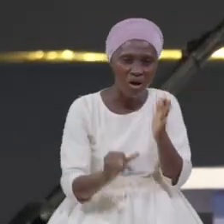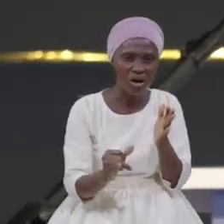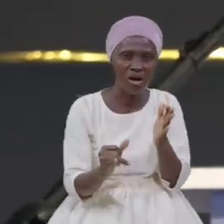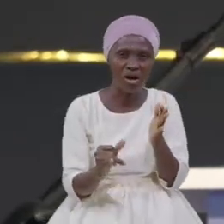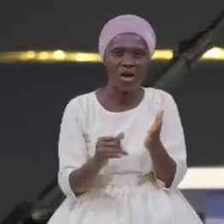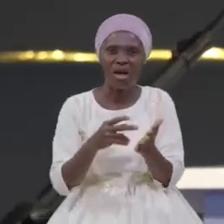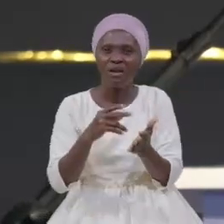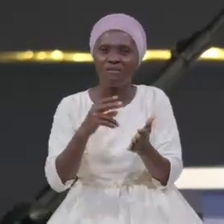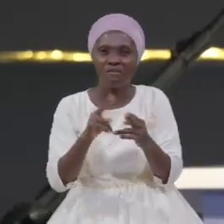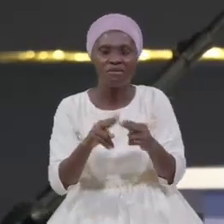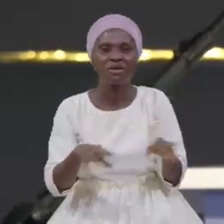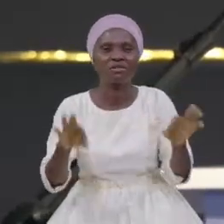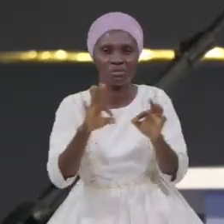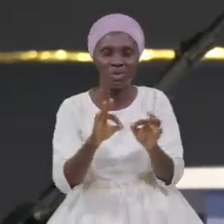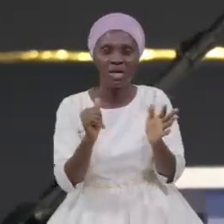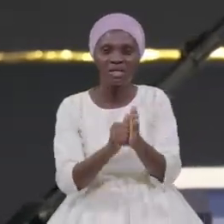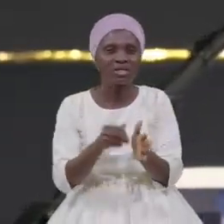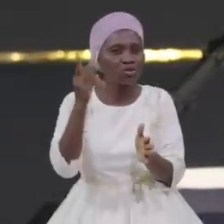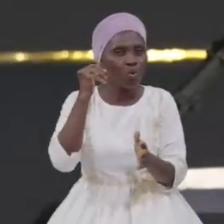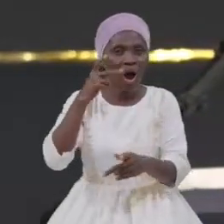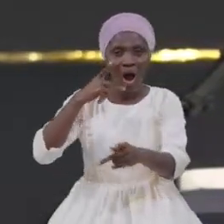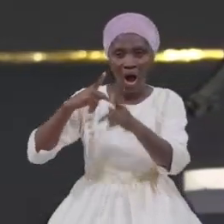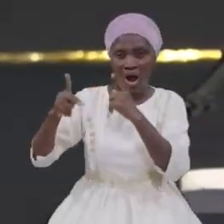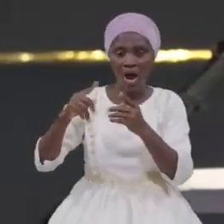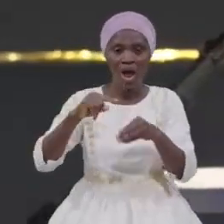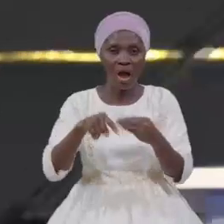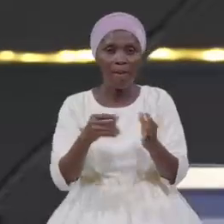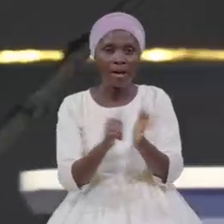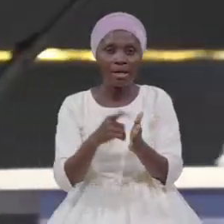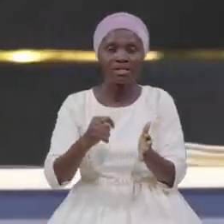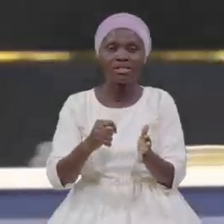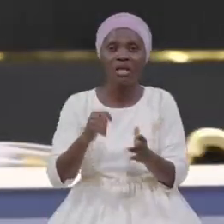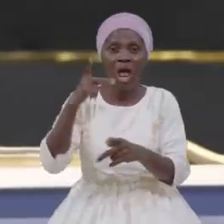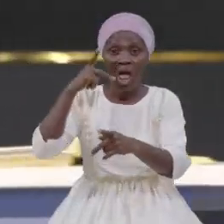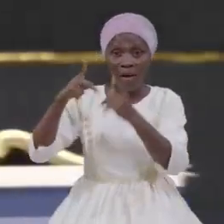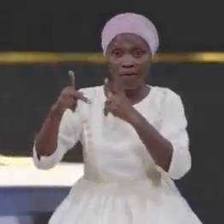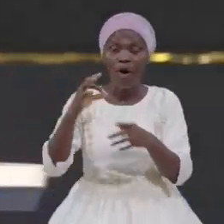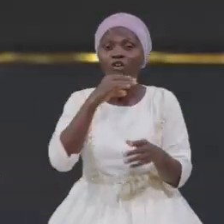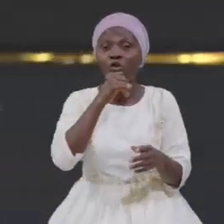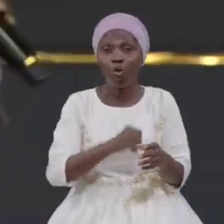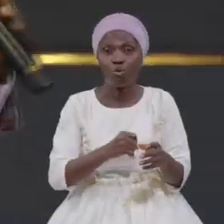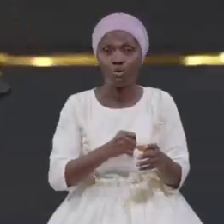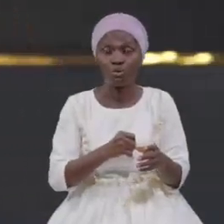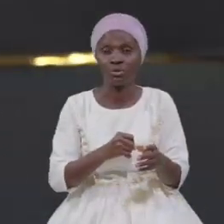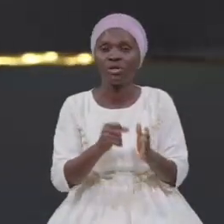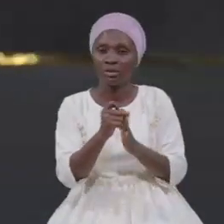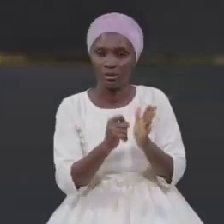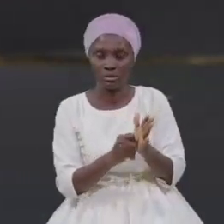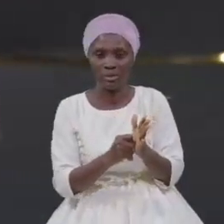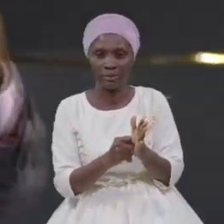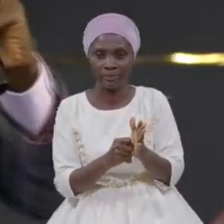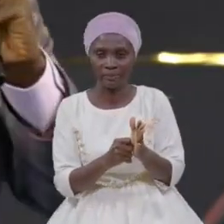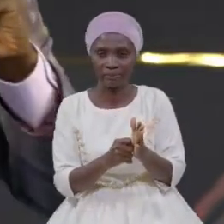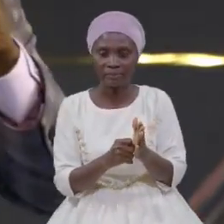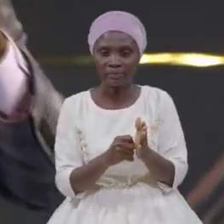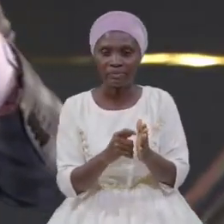prophesied about, that the prophets of the old, they were saying, when will this be given? And we're